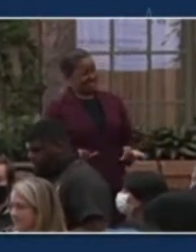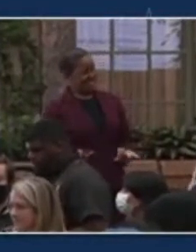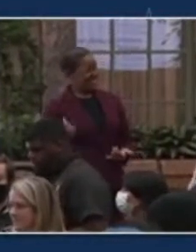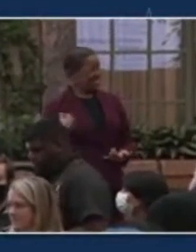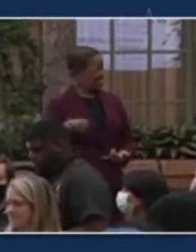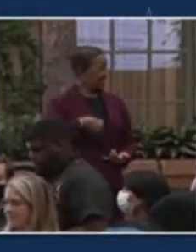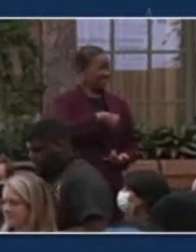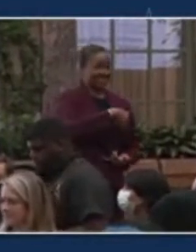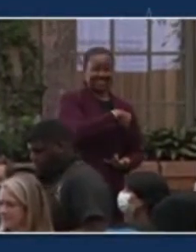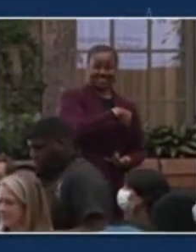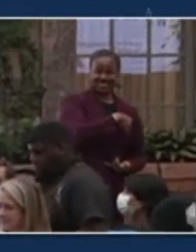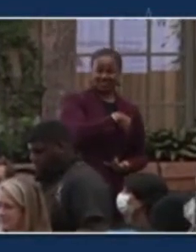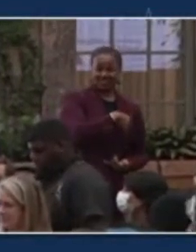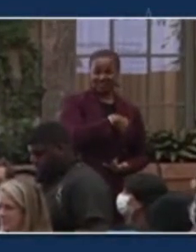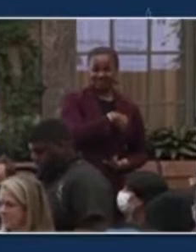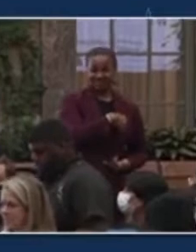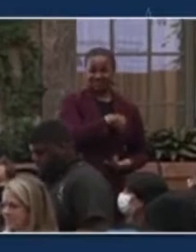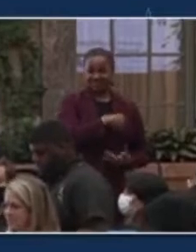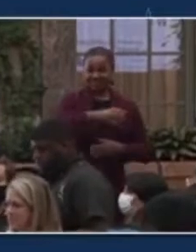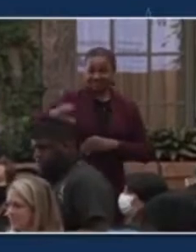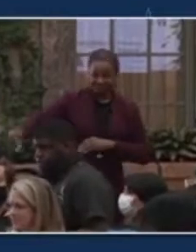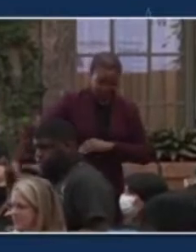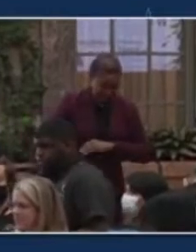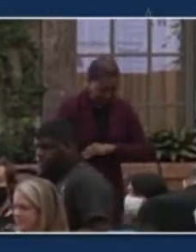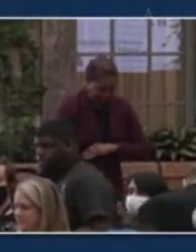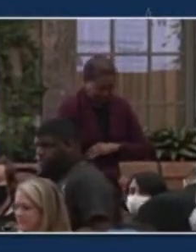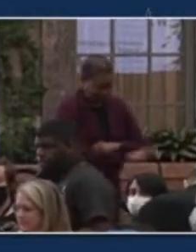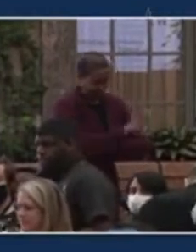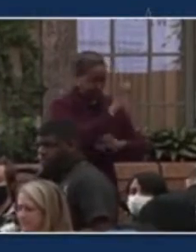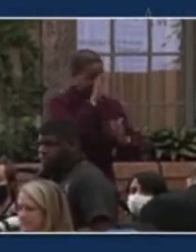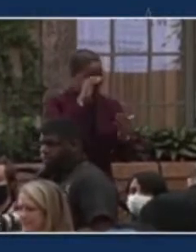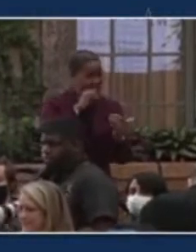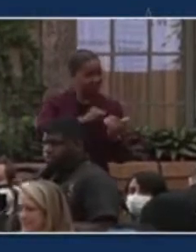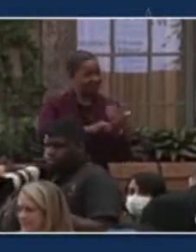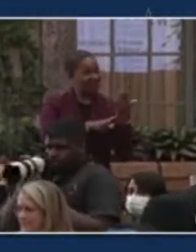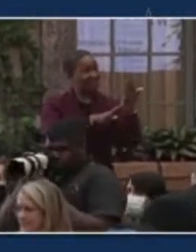brought us. Facing the